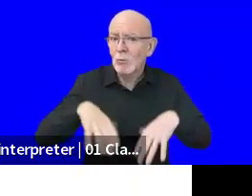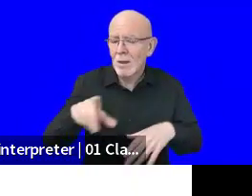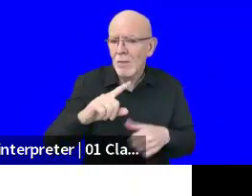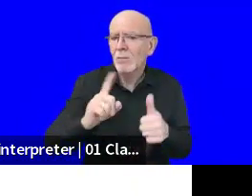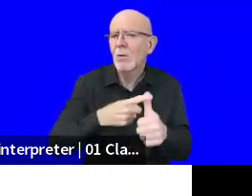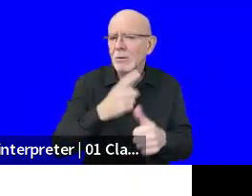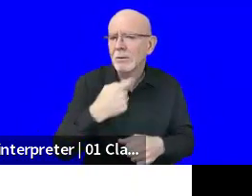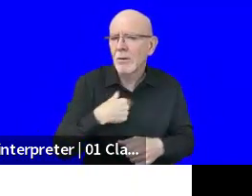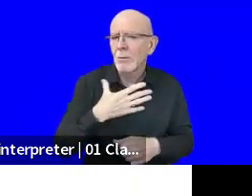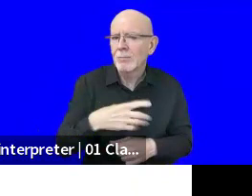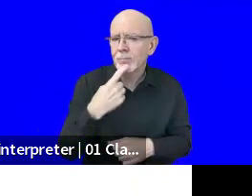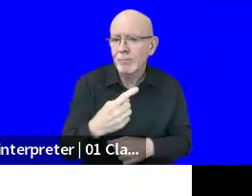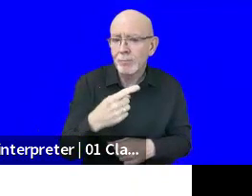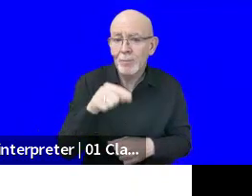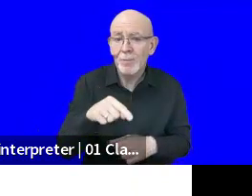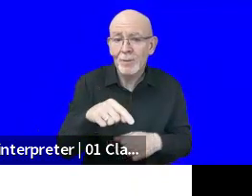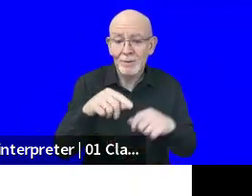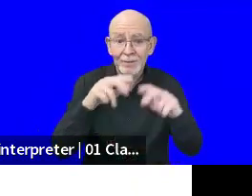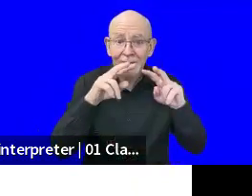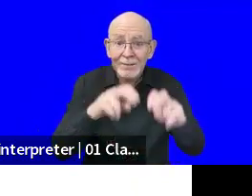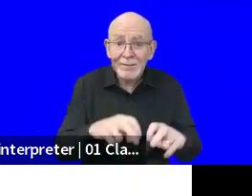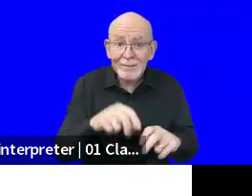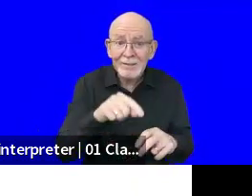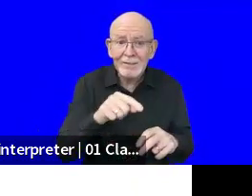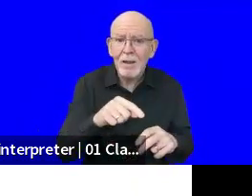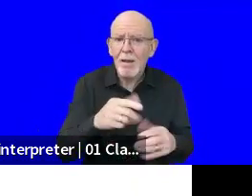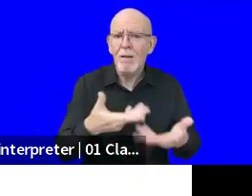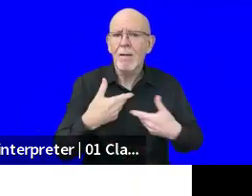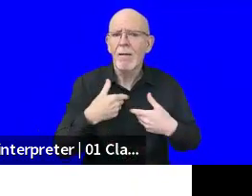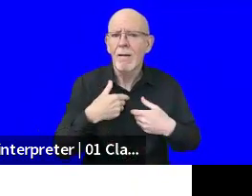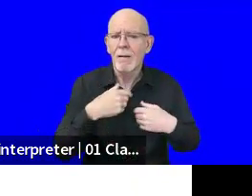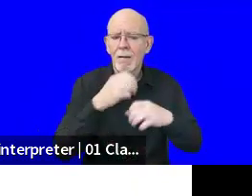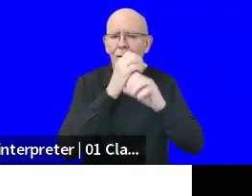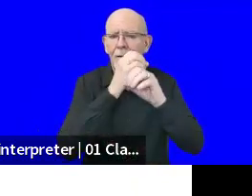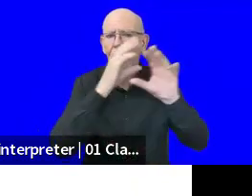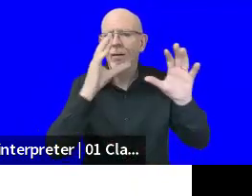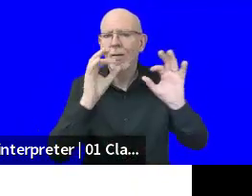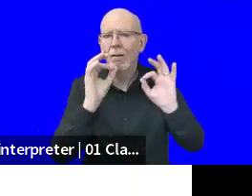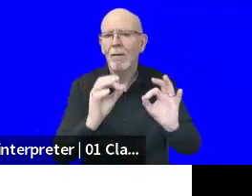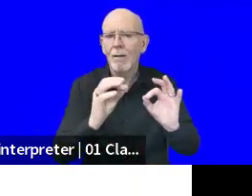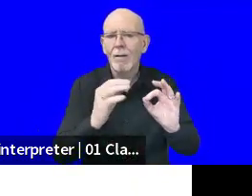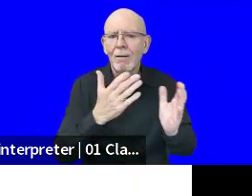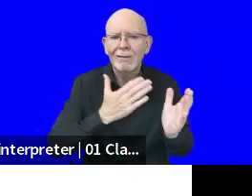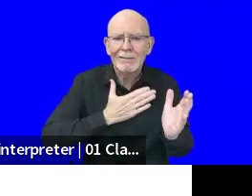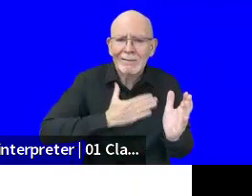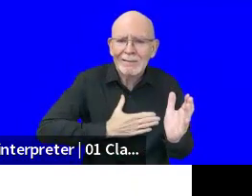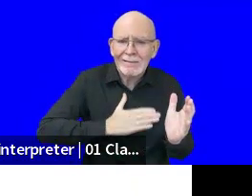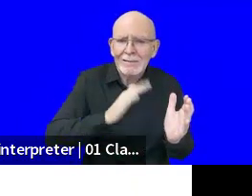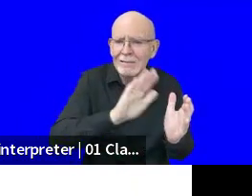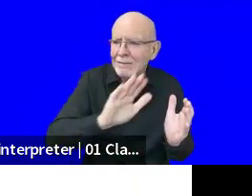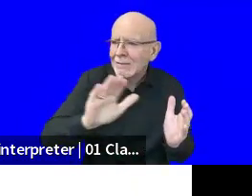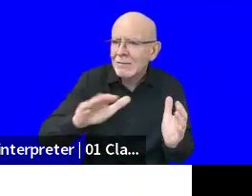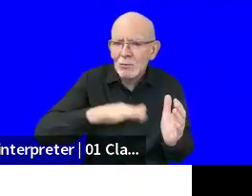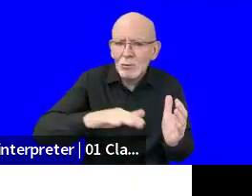with disabilities and their families. Because as it was already mentioned, in Georgia, we have